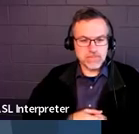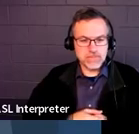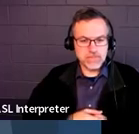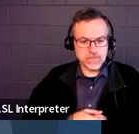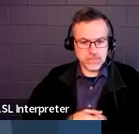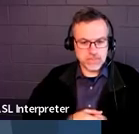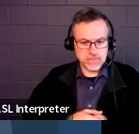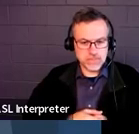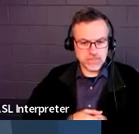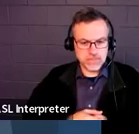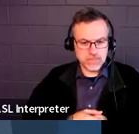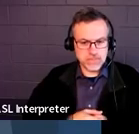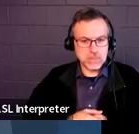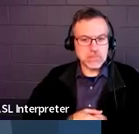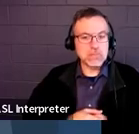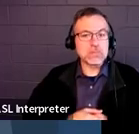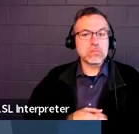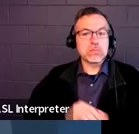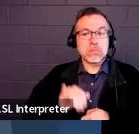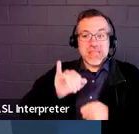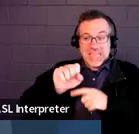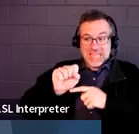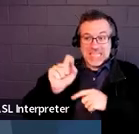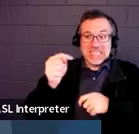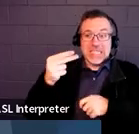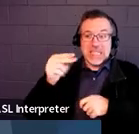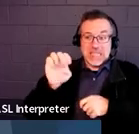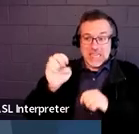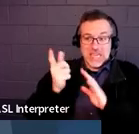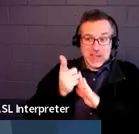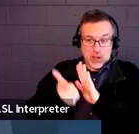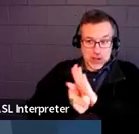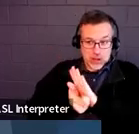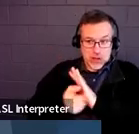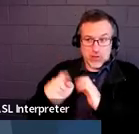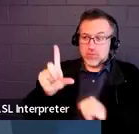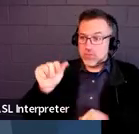Is the law, absolutely. Now,